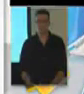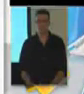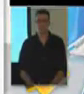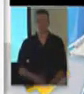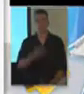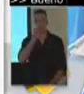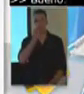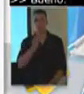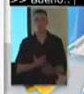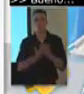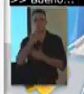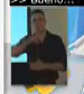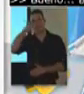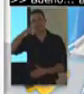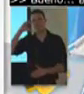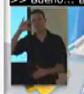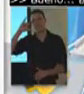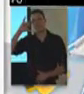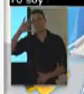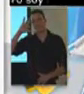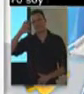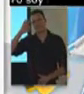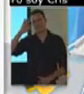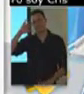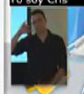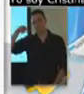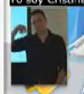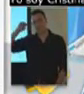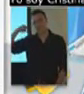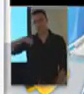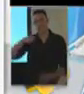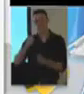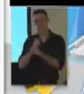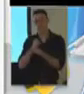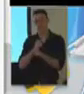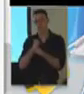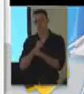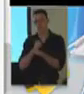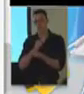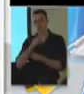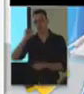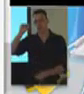Buenos días, yo soy Cristina Larraz. I'm Cristina Larraz. I work in the CRISTINA.